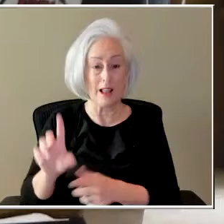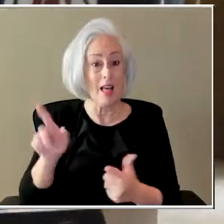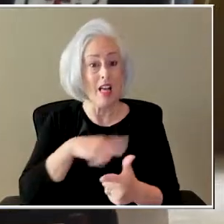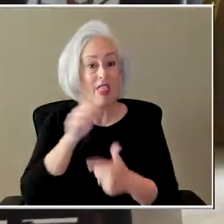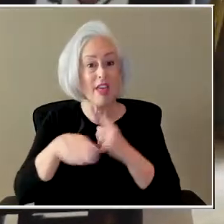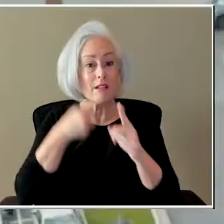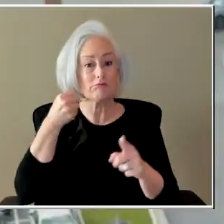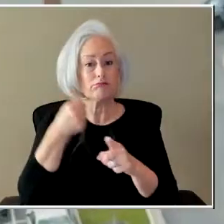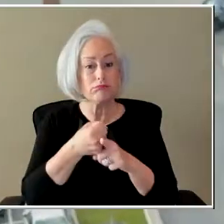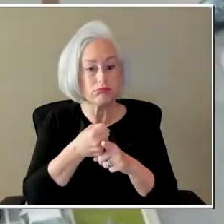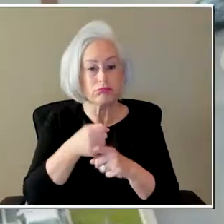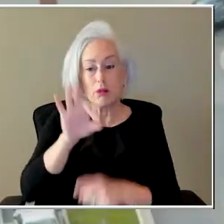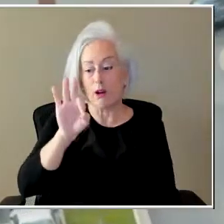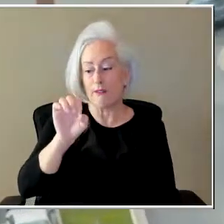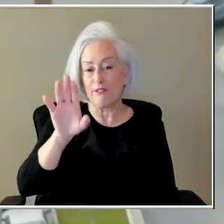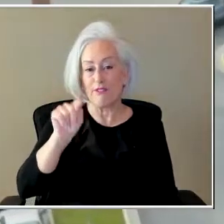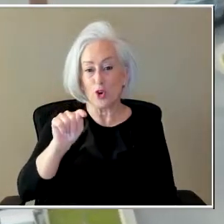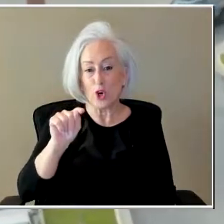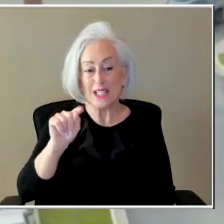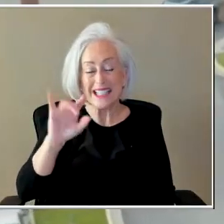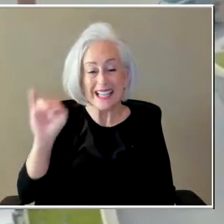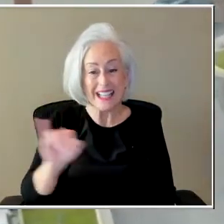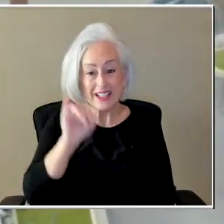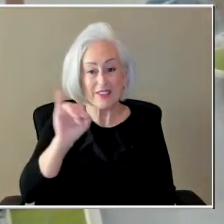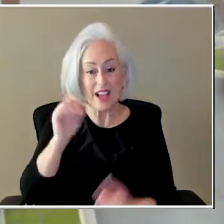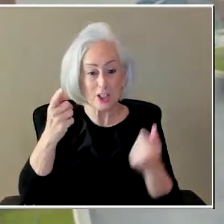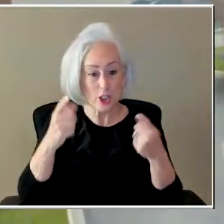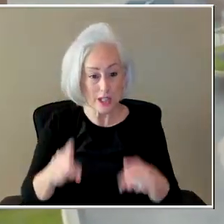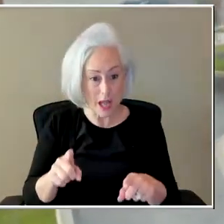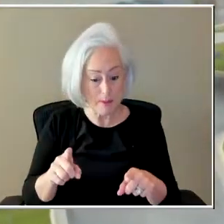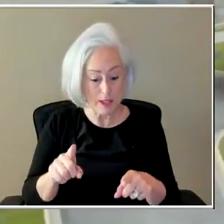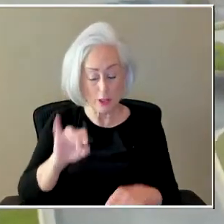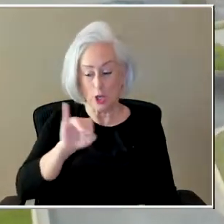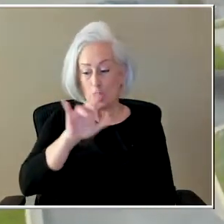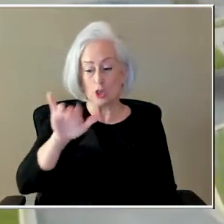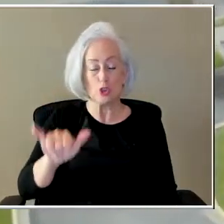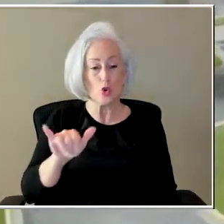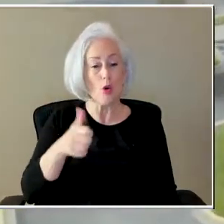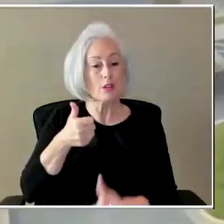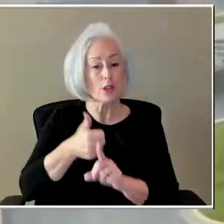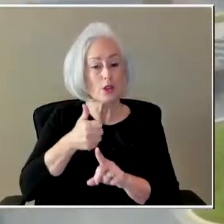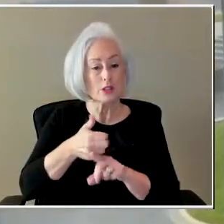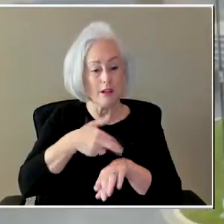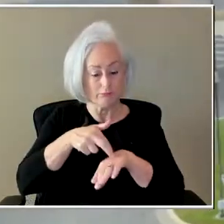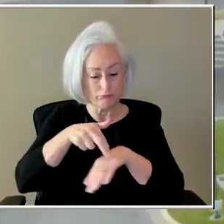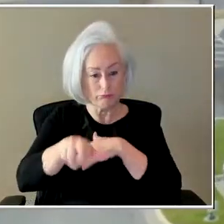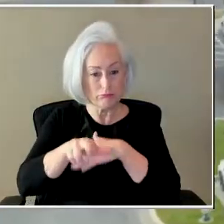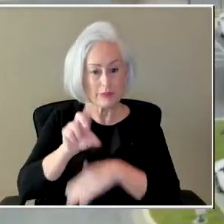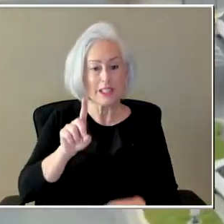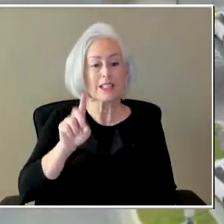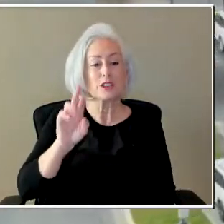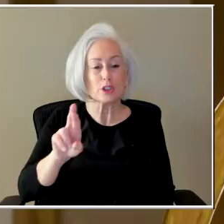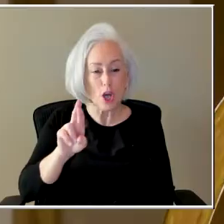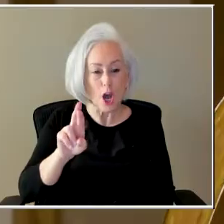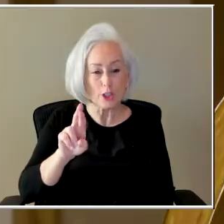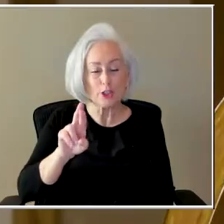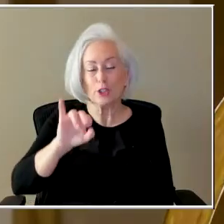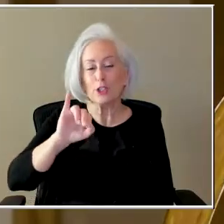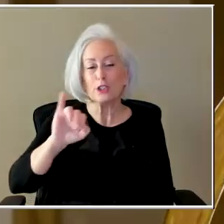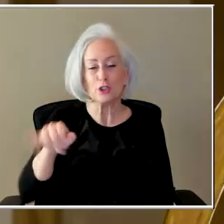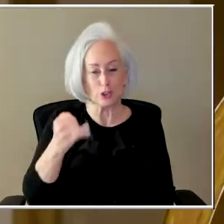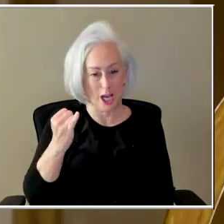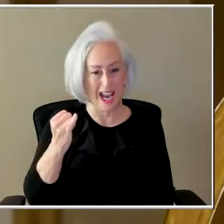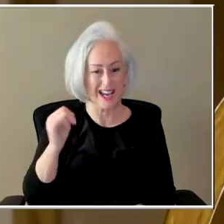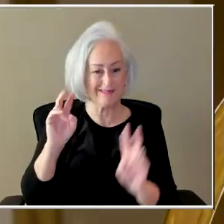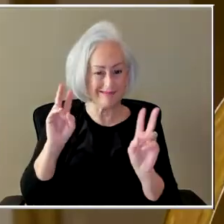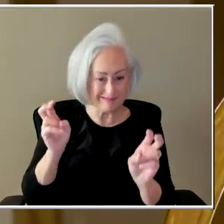be a blessing. Joyce was referred to Dr. J at the University of Kansas Health System. I guess fate that